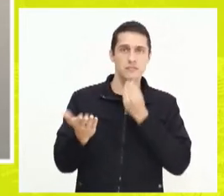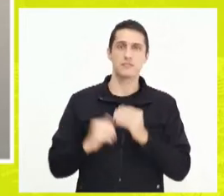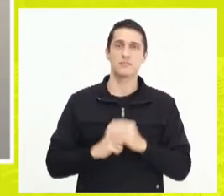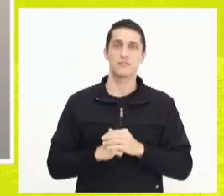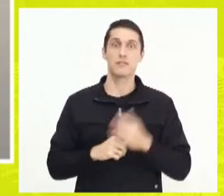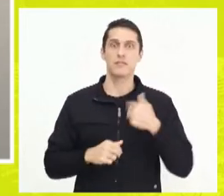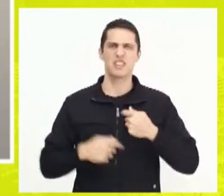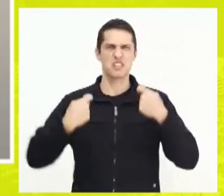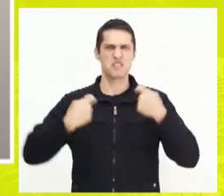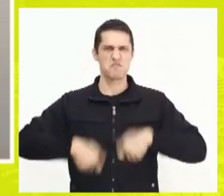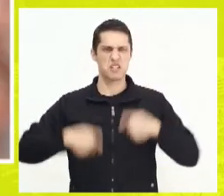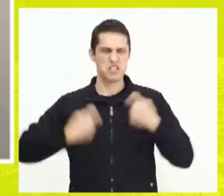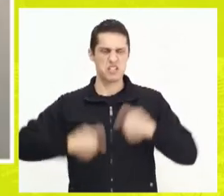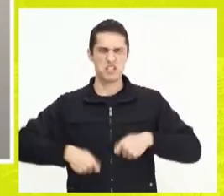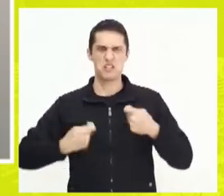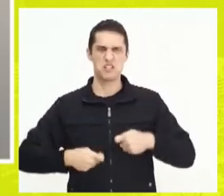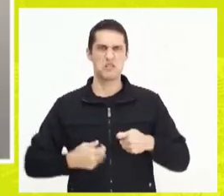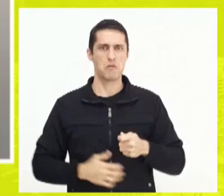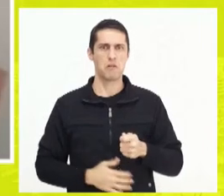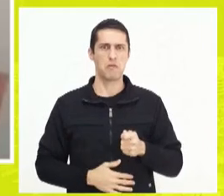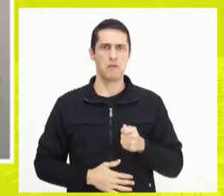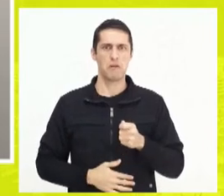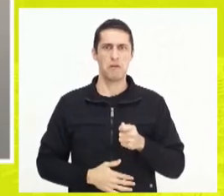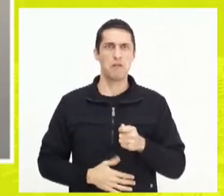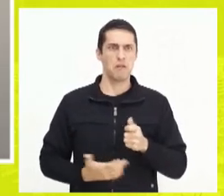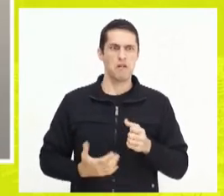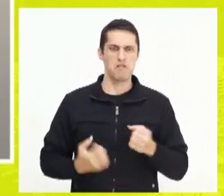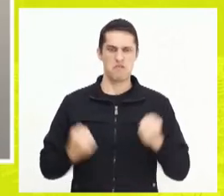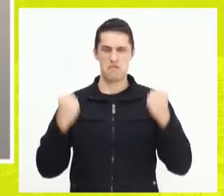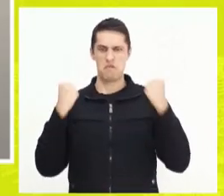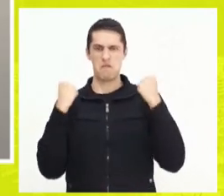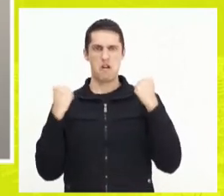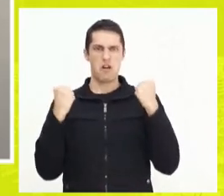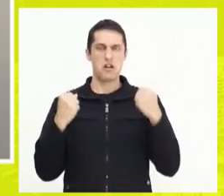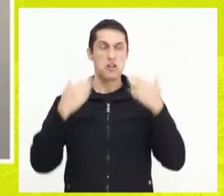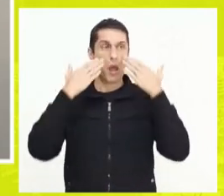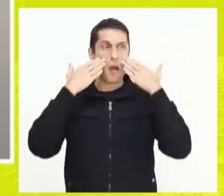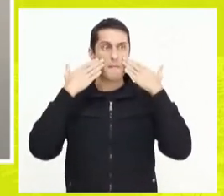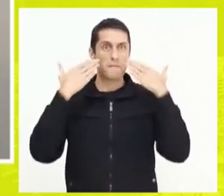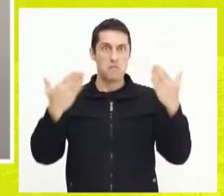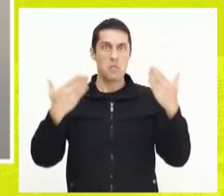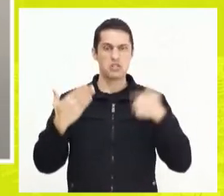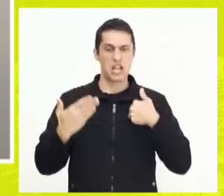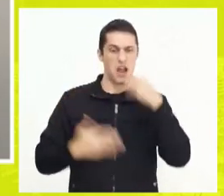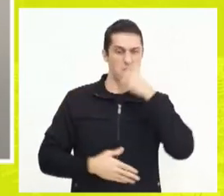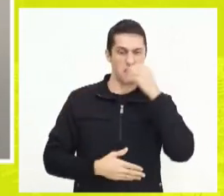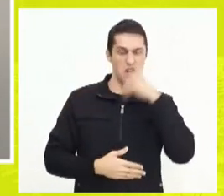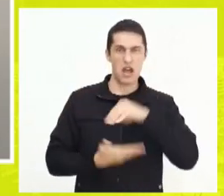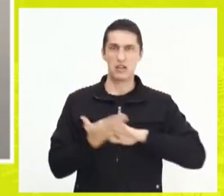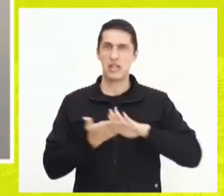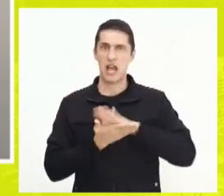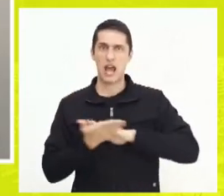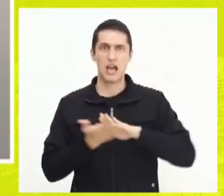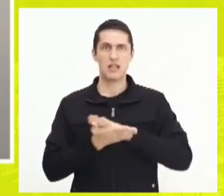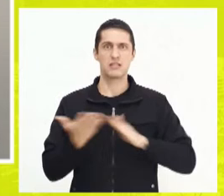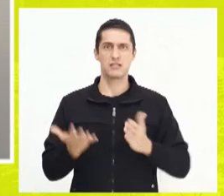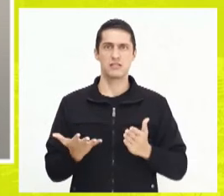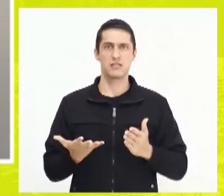for men that you have to be strong you cannot show vulnerability